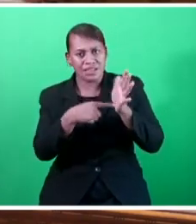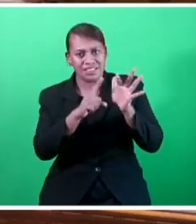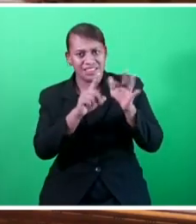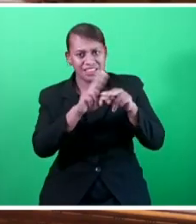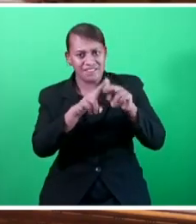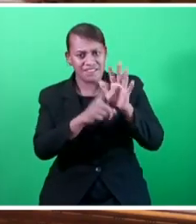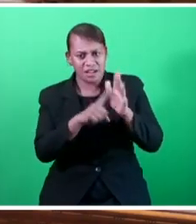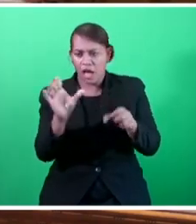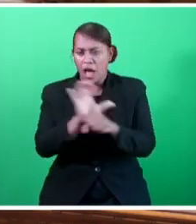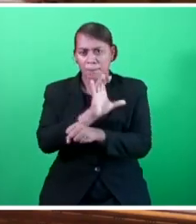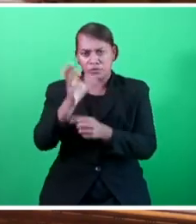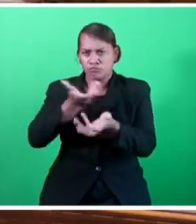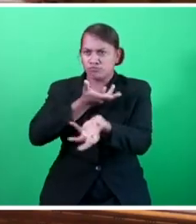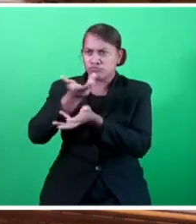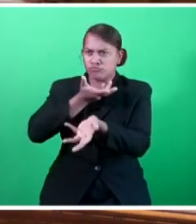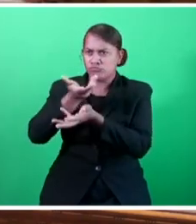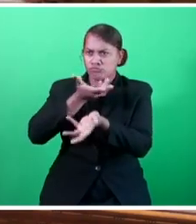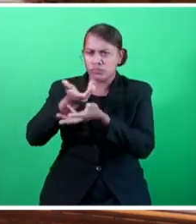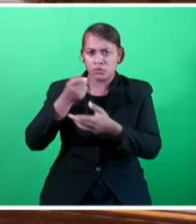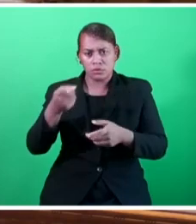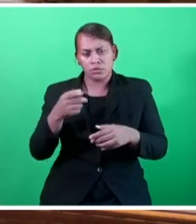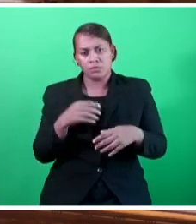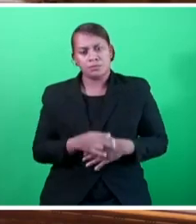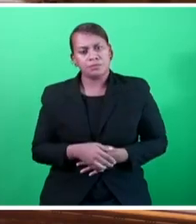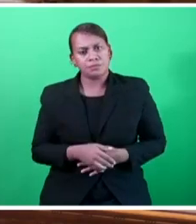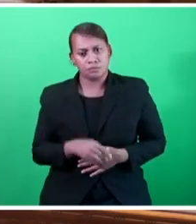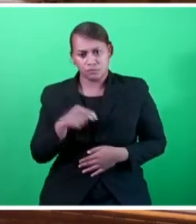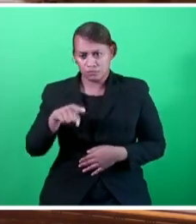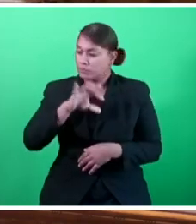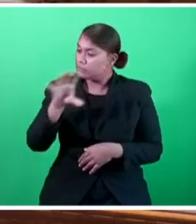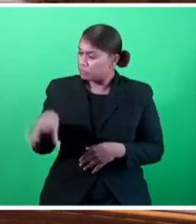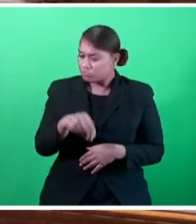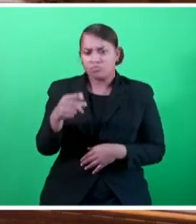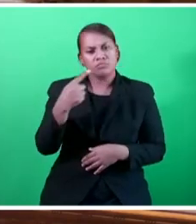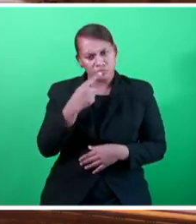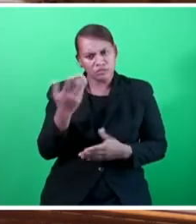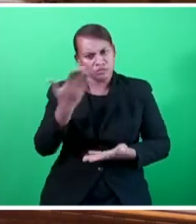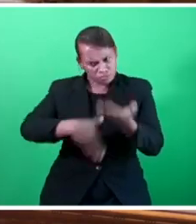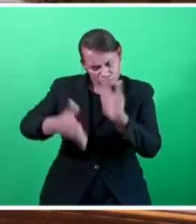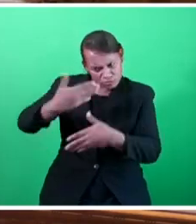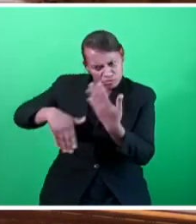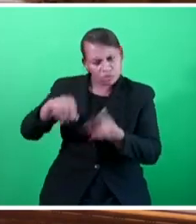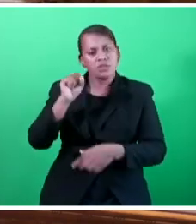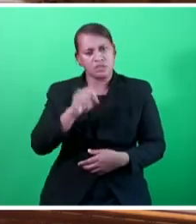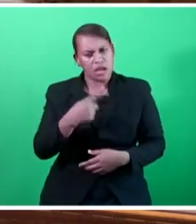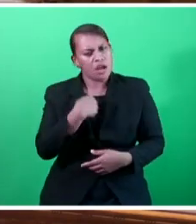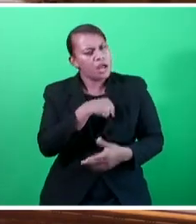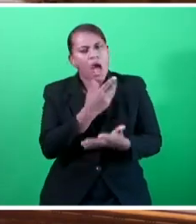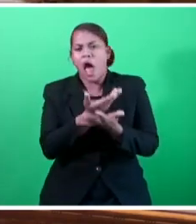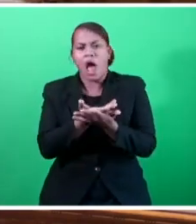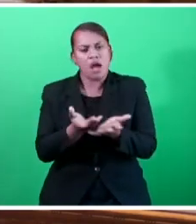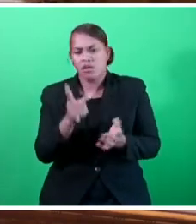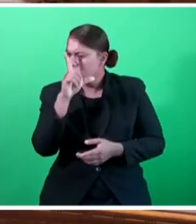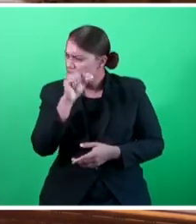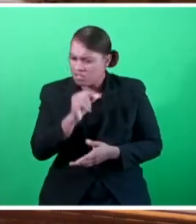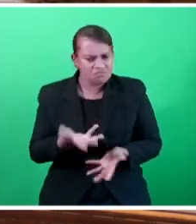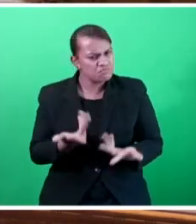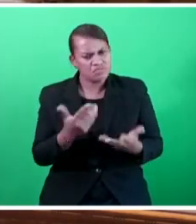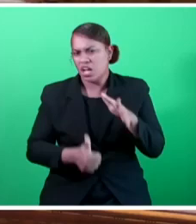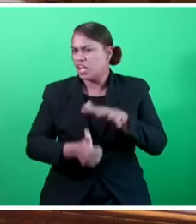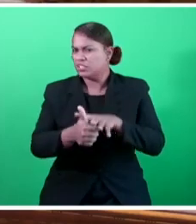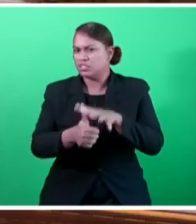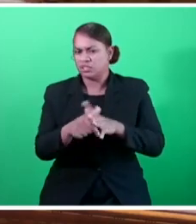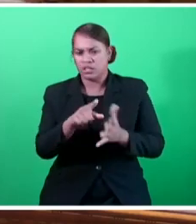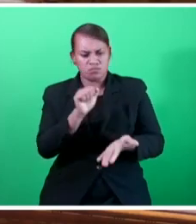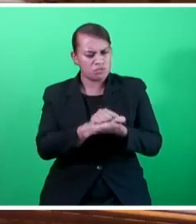easy ways anyone can circumvent an internet ban. We would also need to come up with a firm definition of